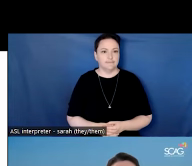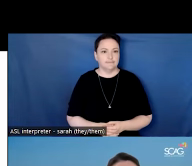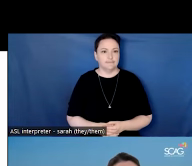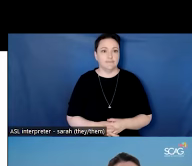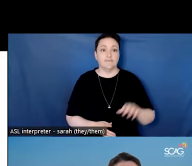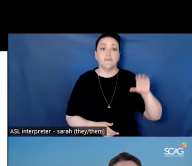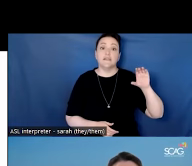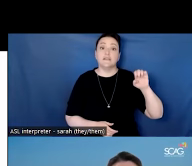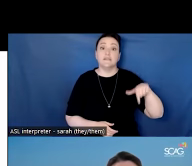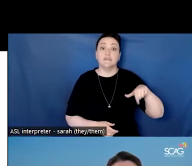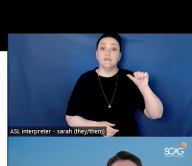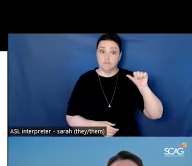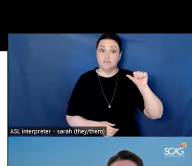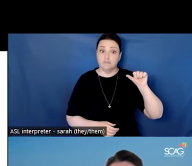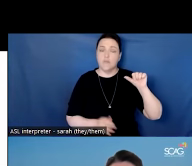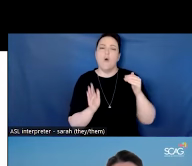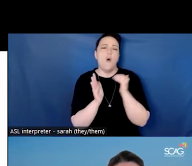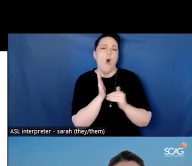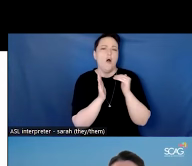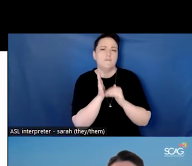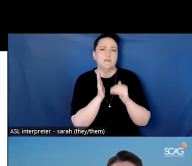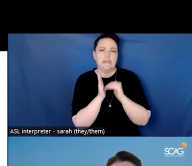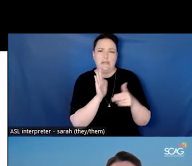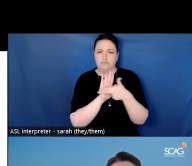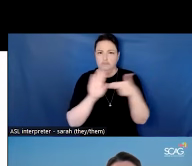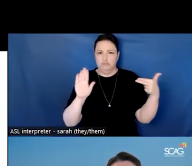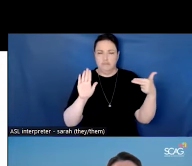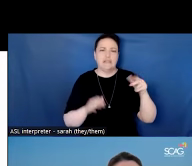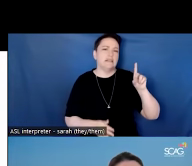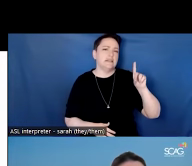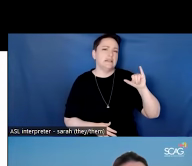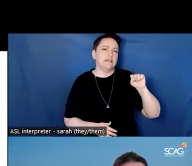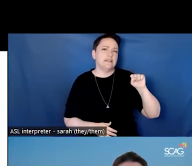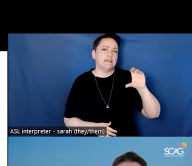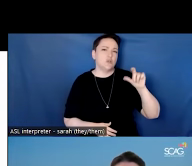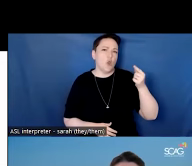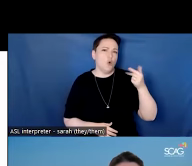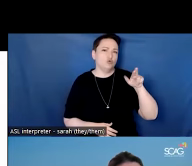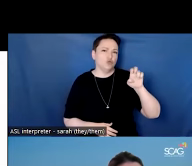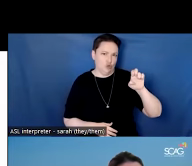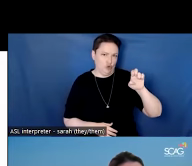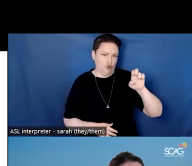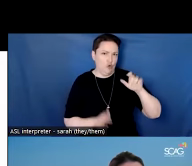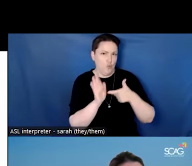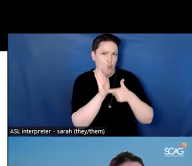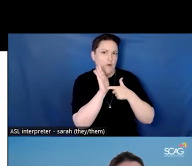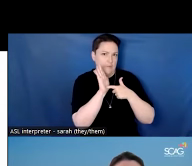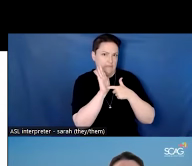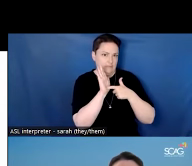CEQA is often referred to as a disclosure requirement. Let me